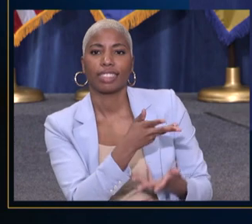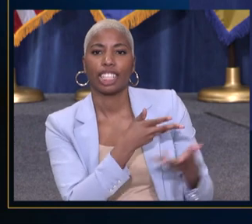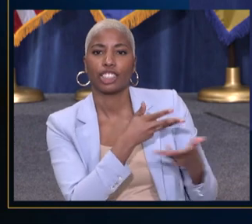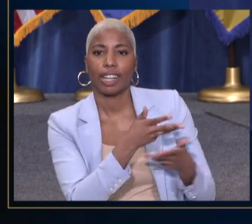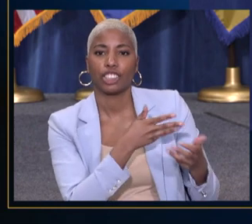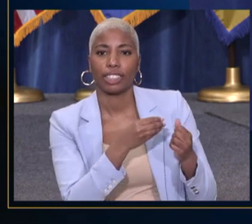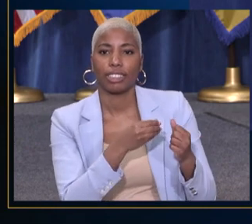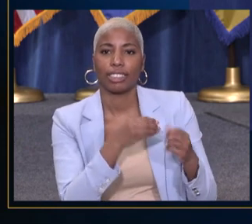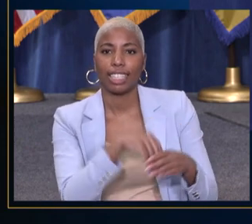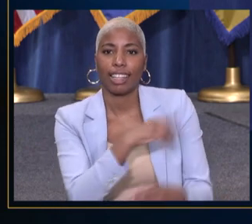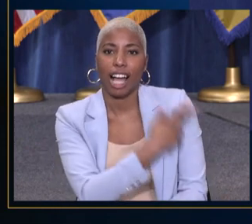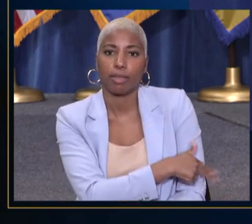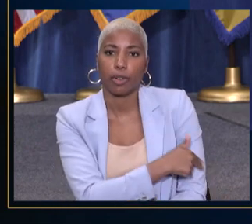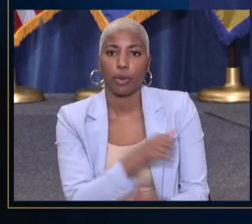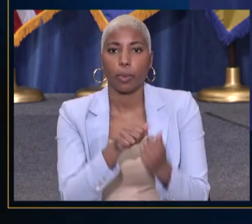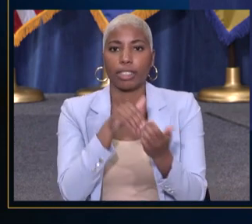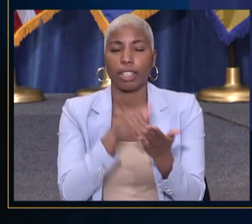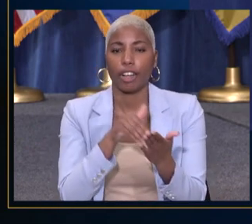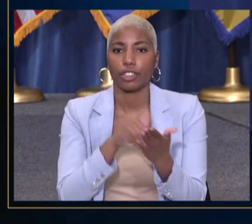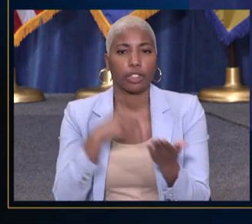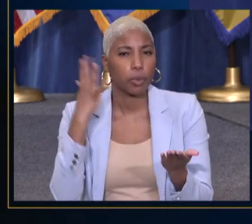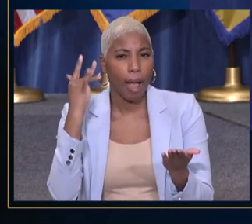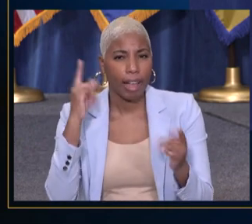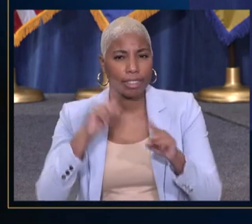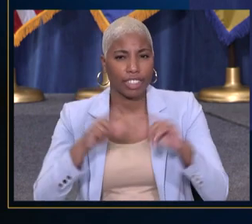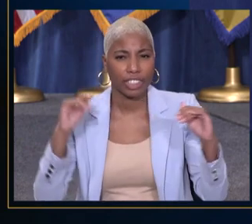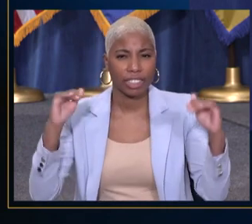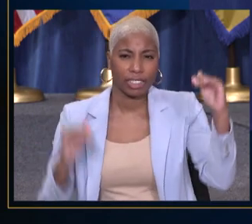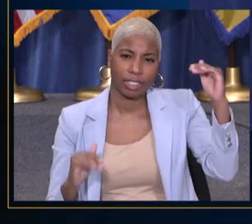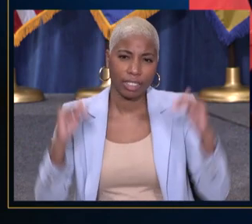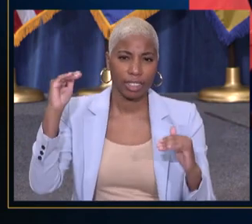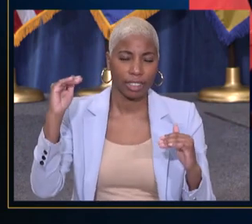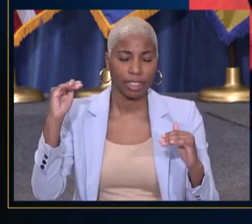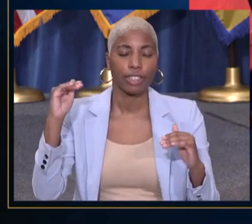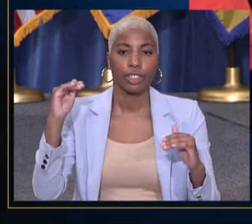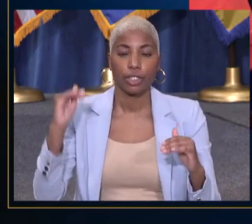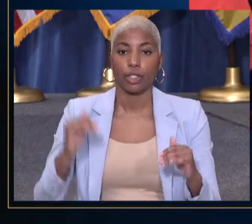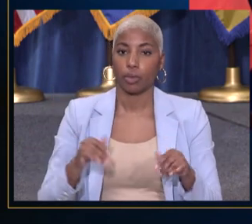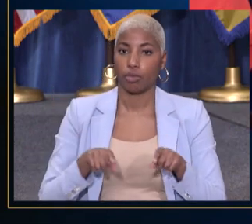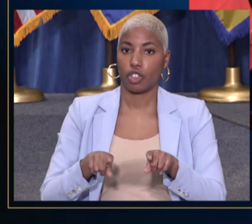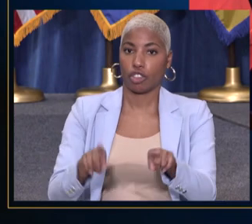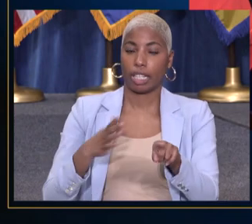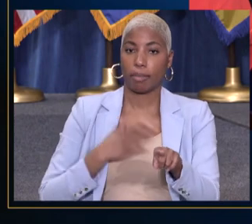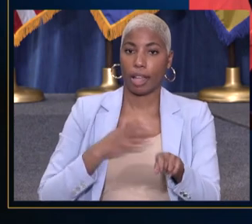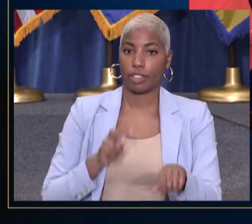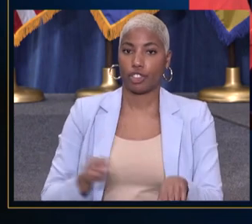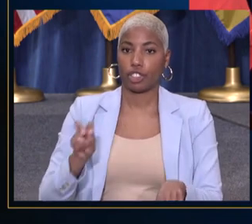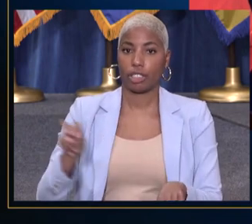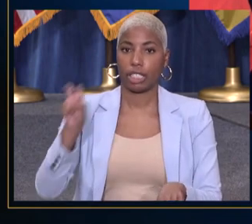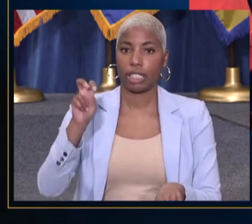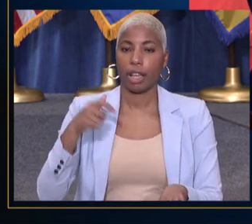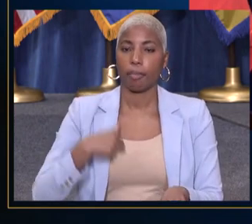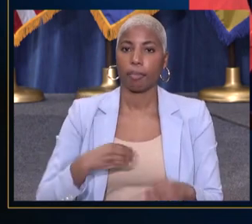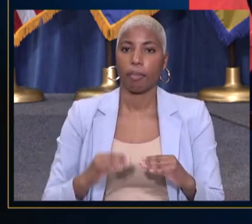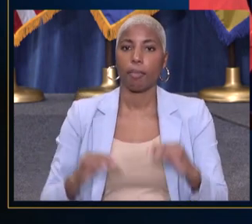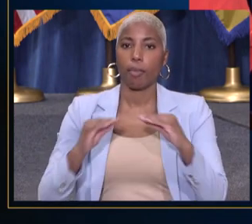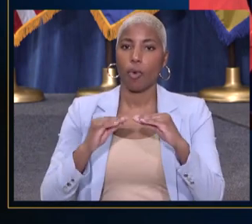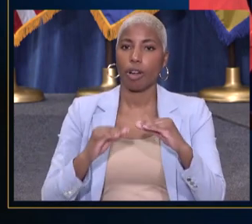with a provider? So I think each along my journey, I've become more and more